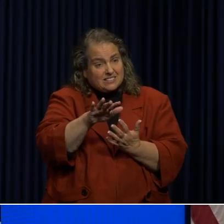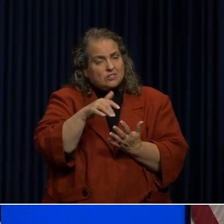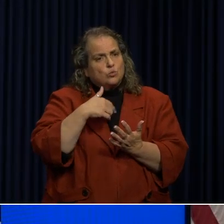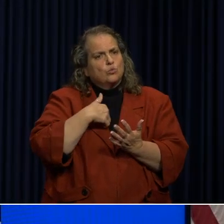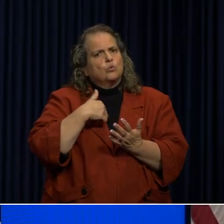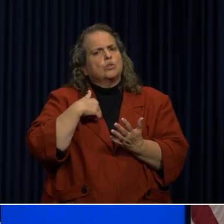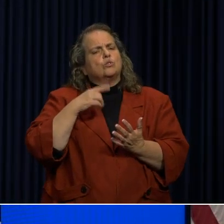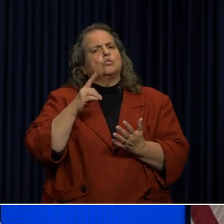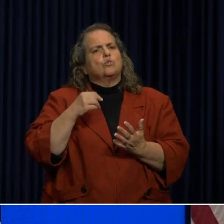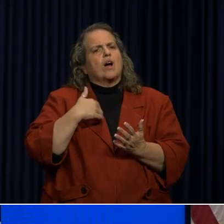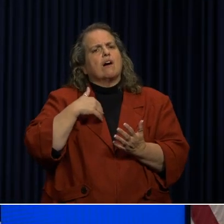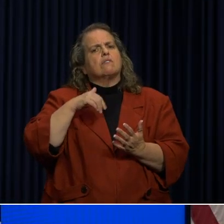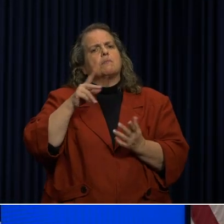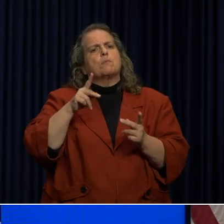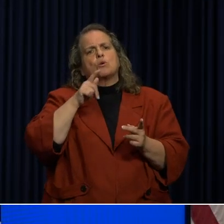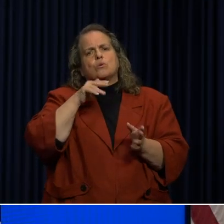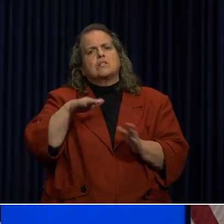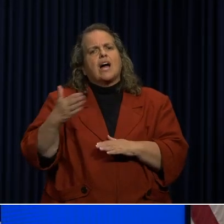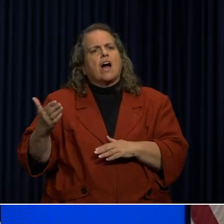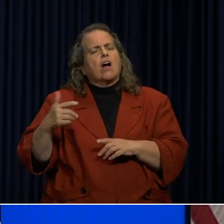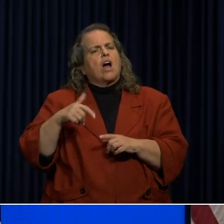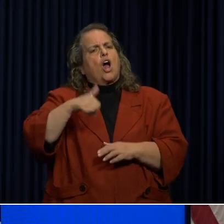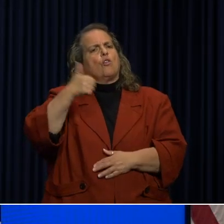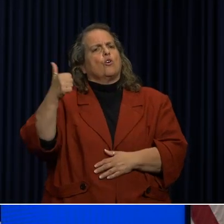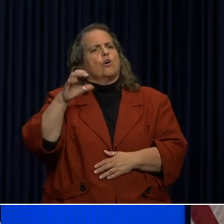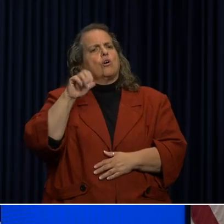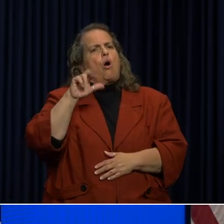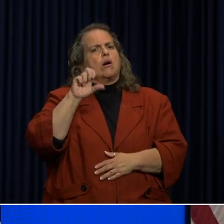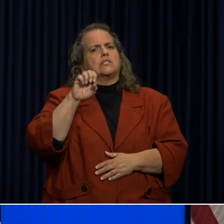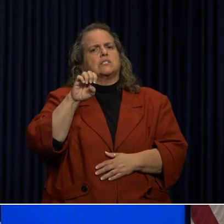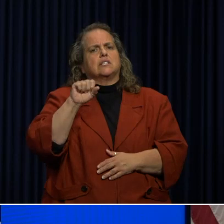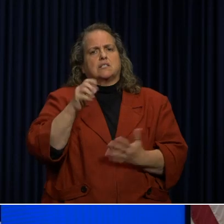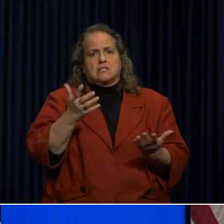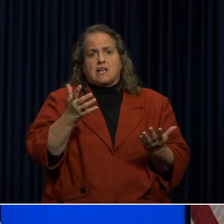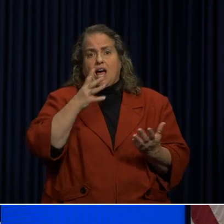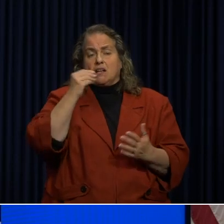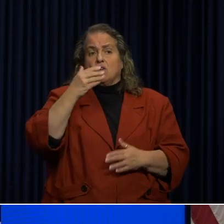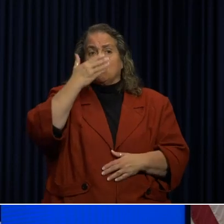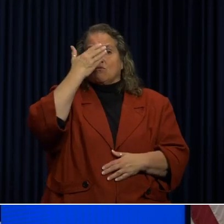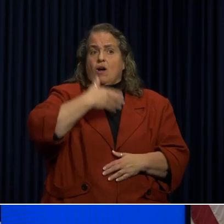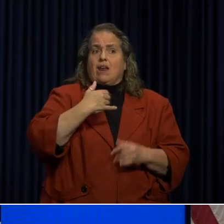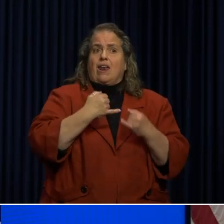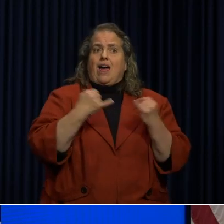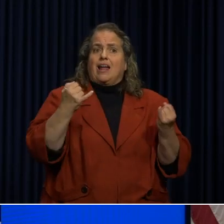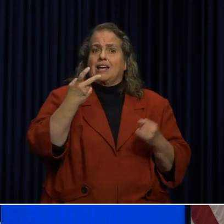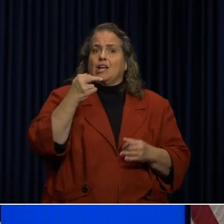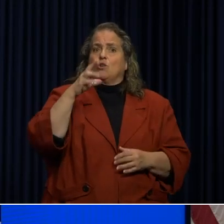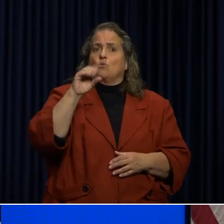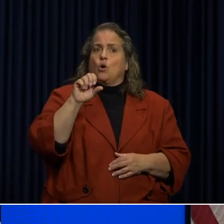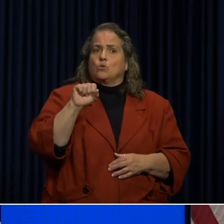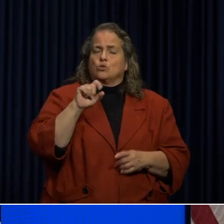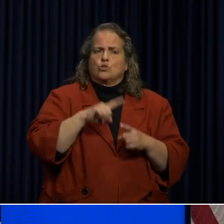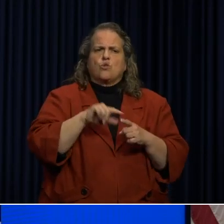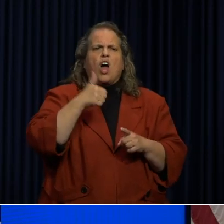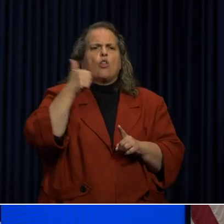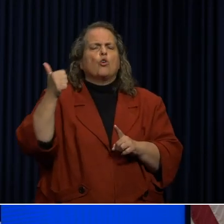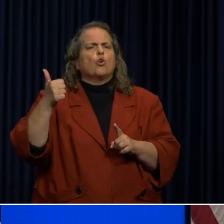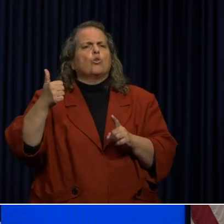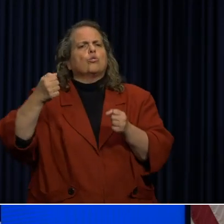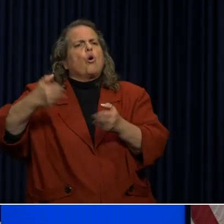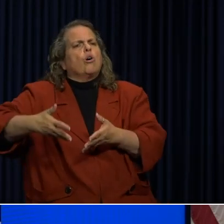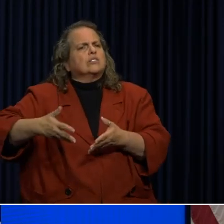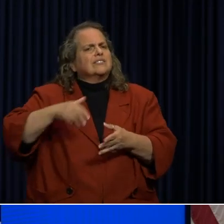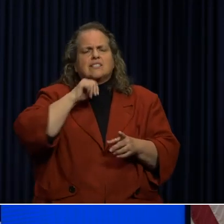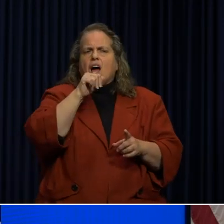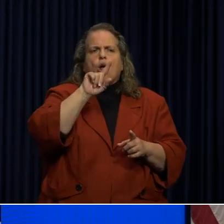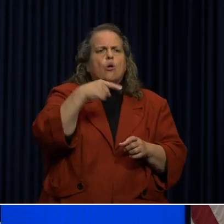other causes, and we lose our frontline heroes sometimes to other causes.